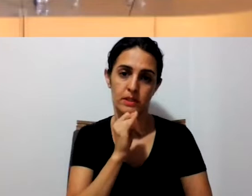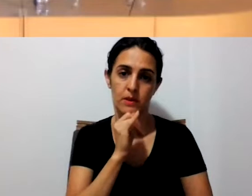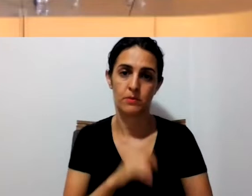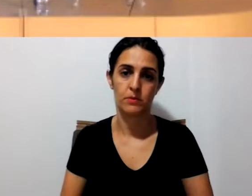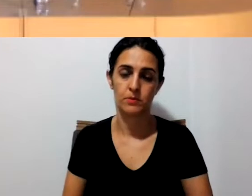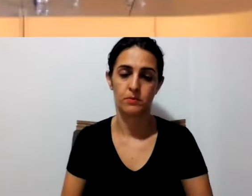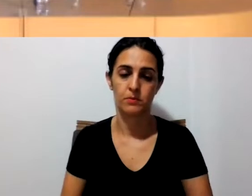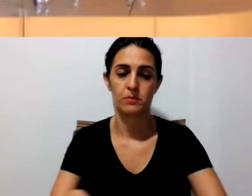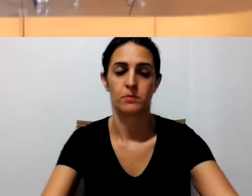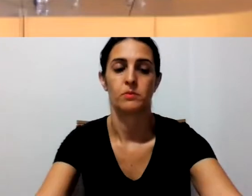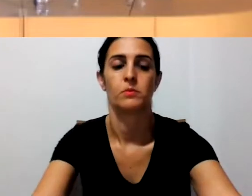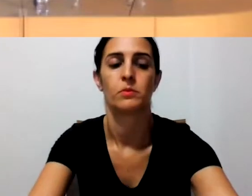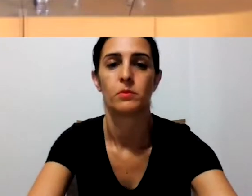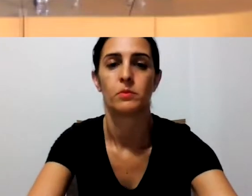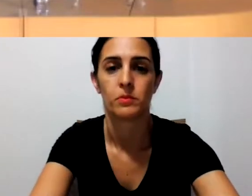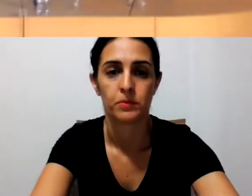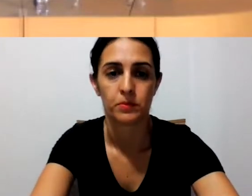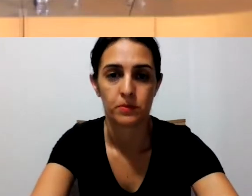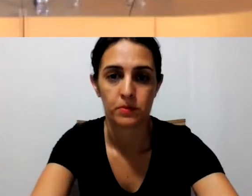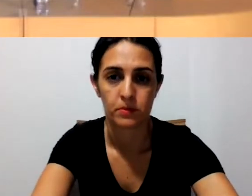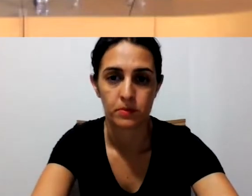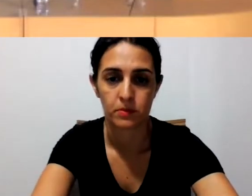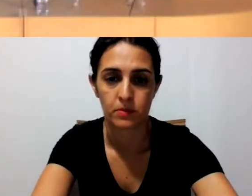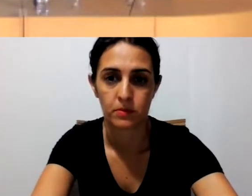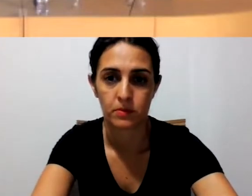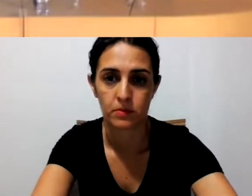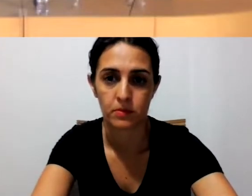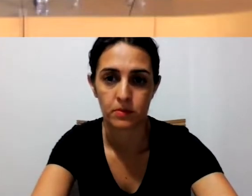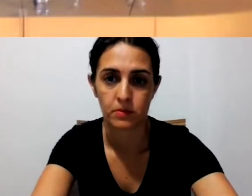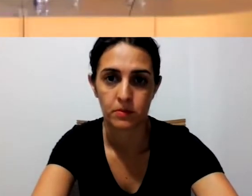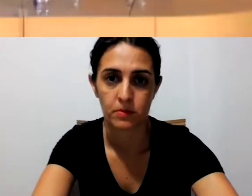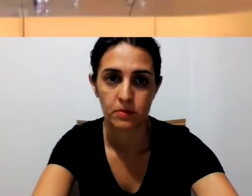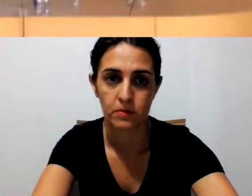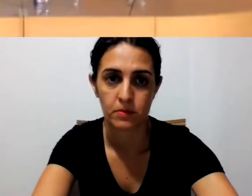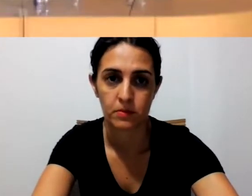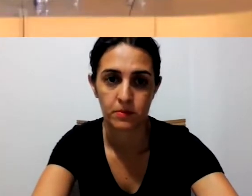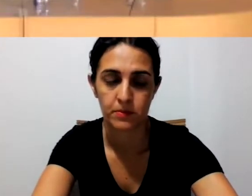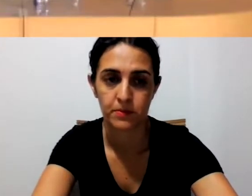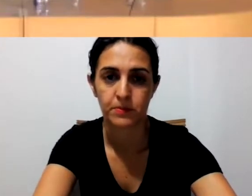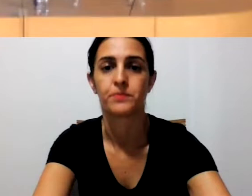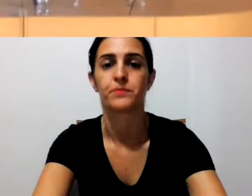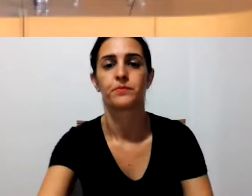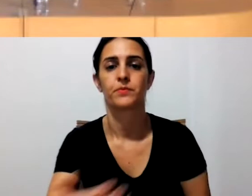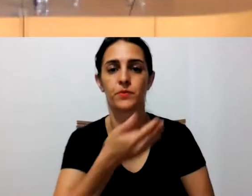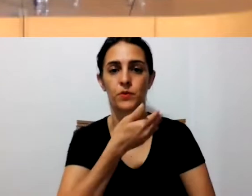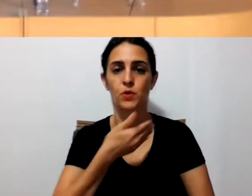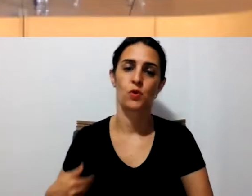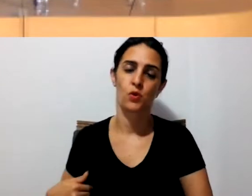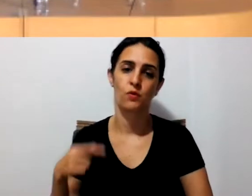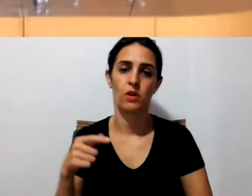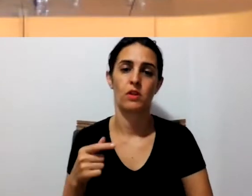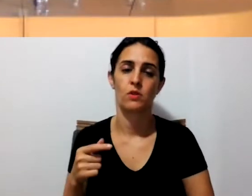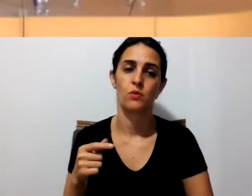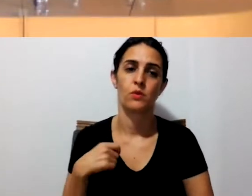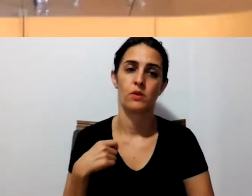capital controls or other macroprudential measures, but this means that you just need to be transparent about it and discuss